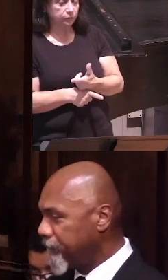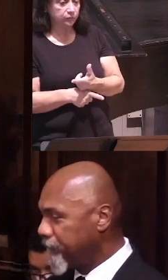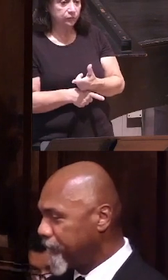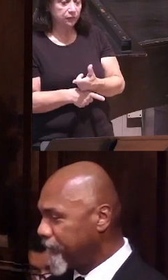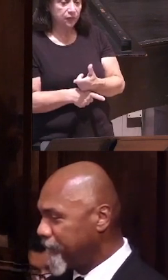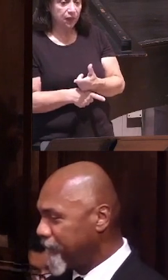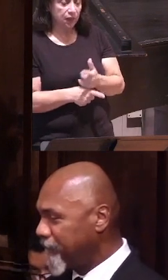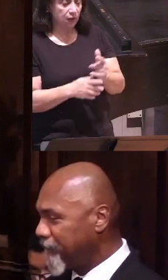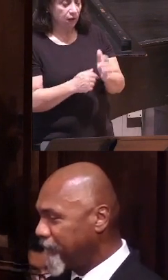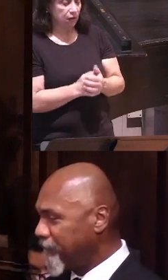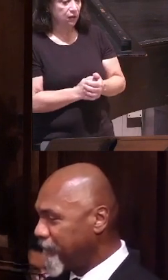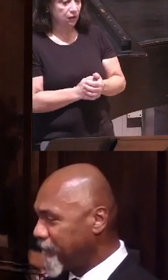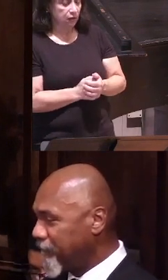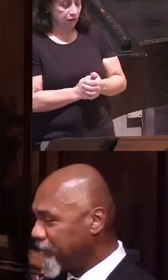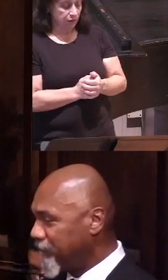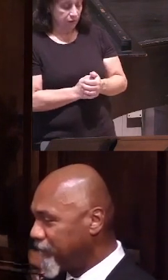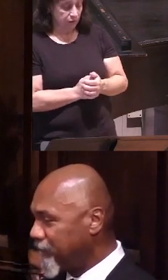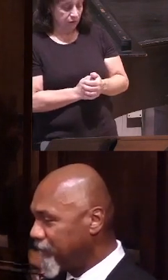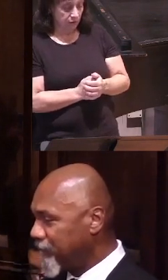Eileen Earl Exum,